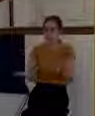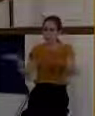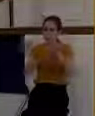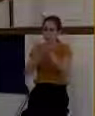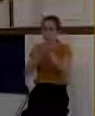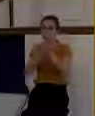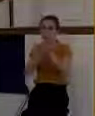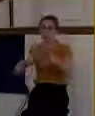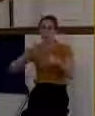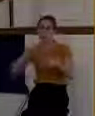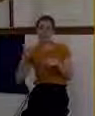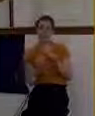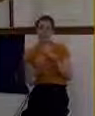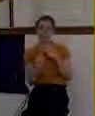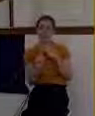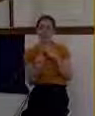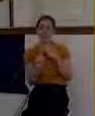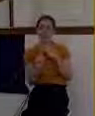you need to listen